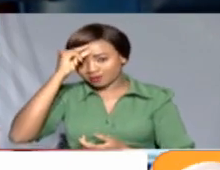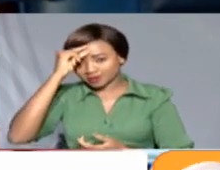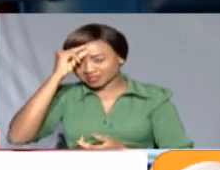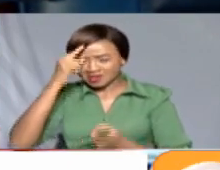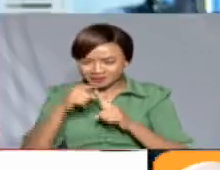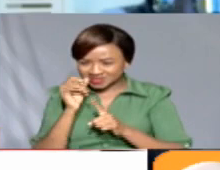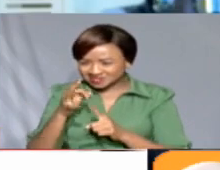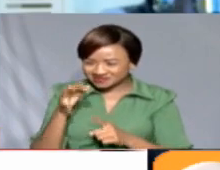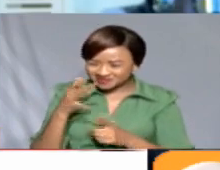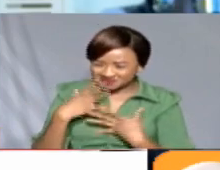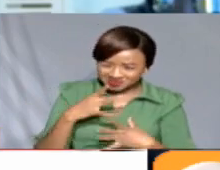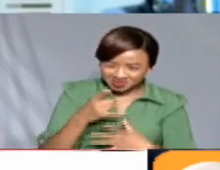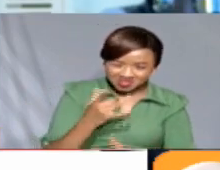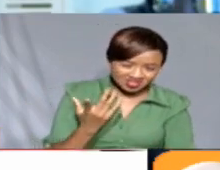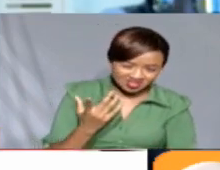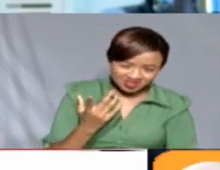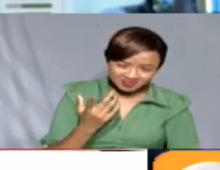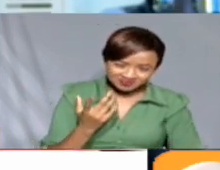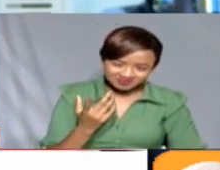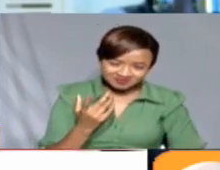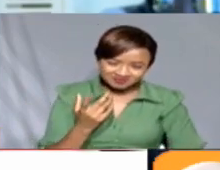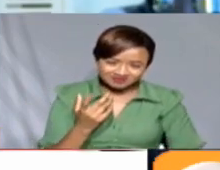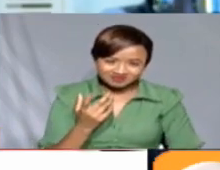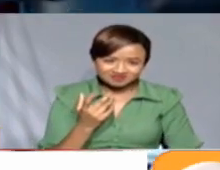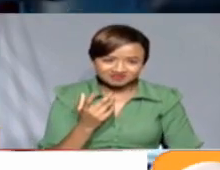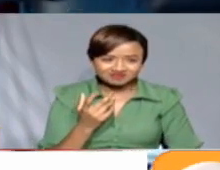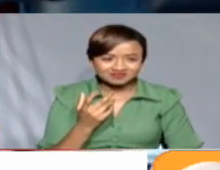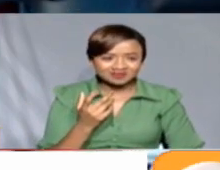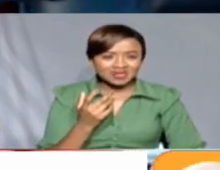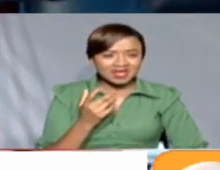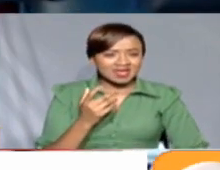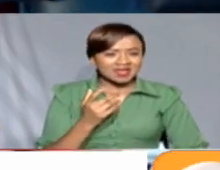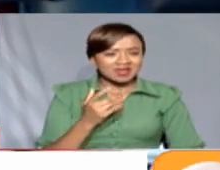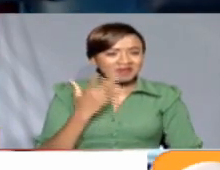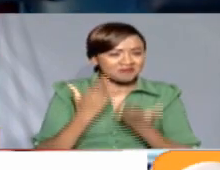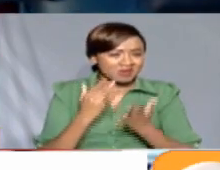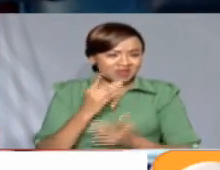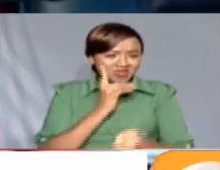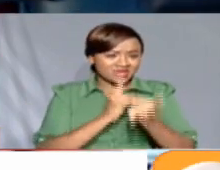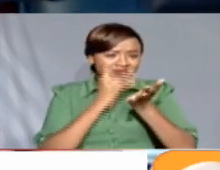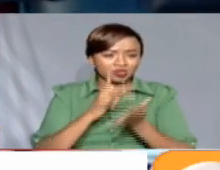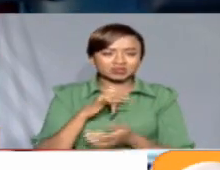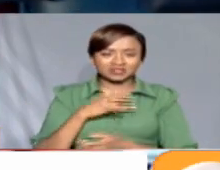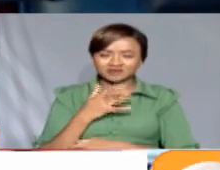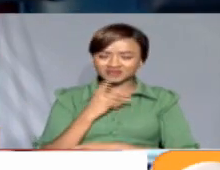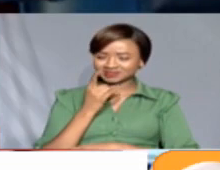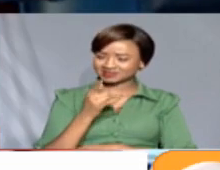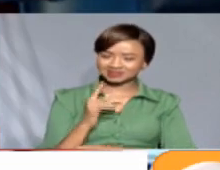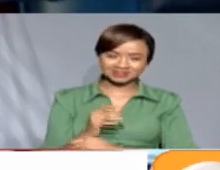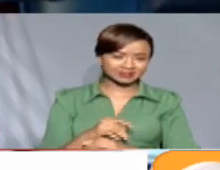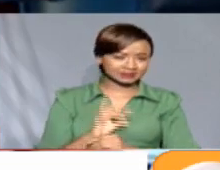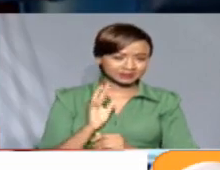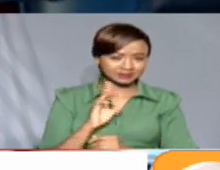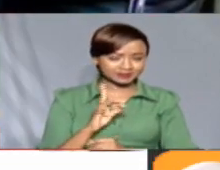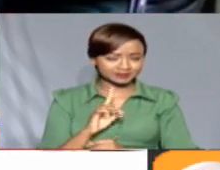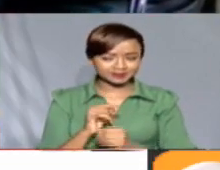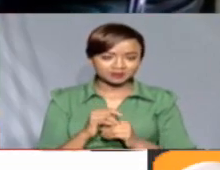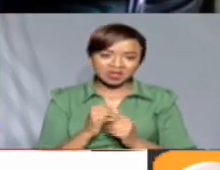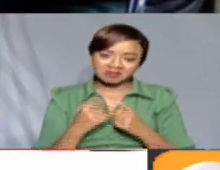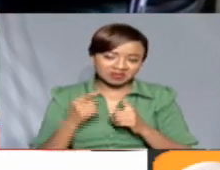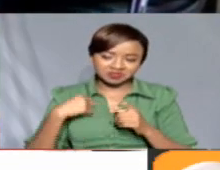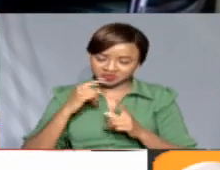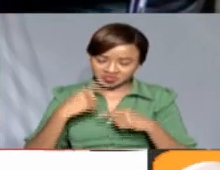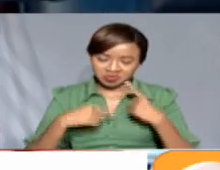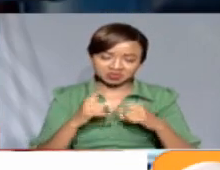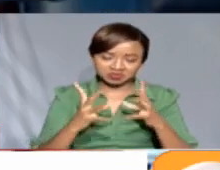the case definition, if a doctor feels that there's an indication for it, we still go ahead and, with your doctor's request, do the test for you.